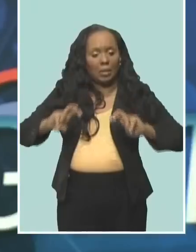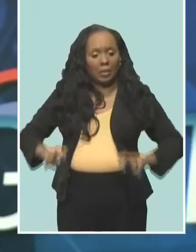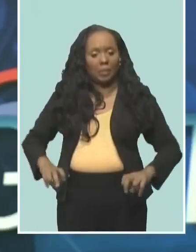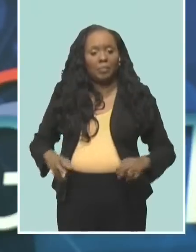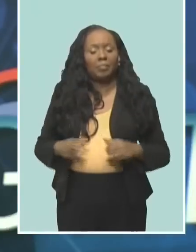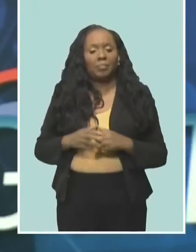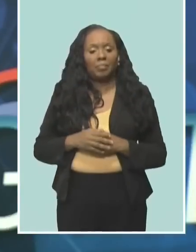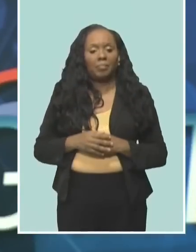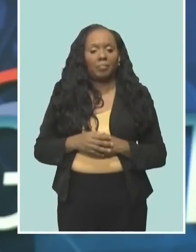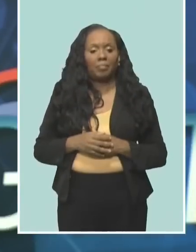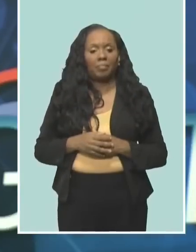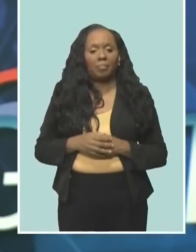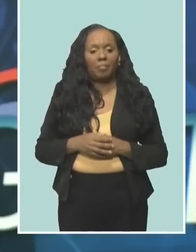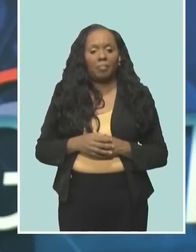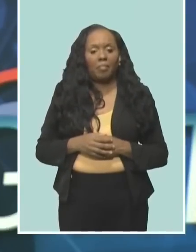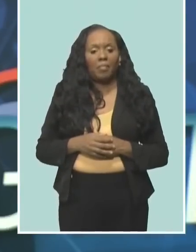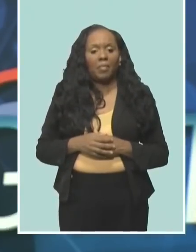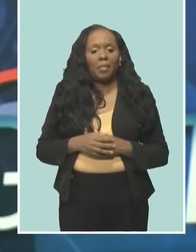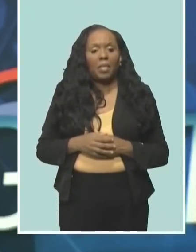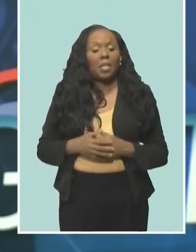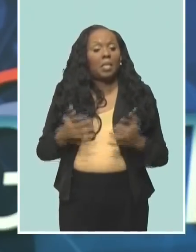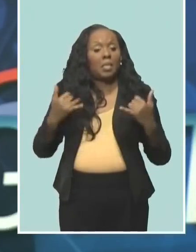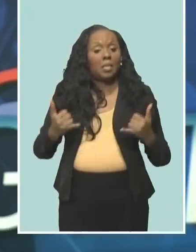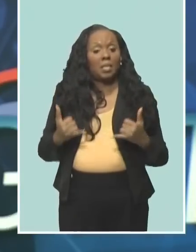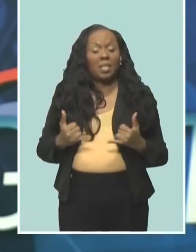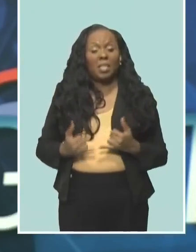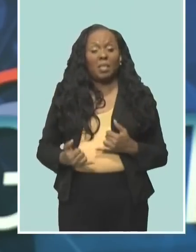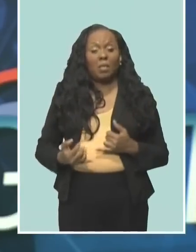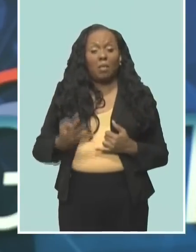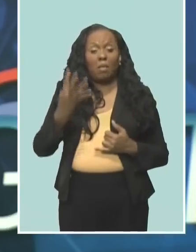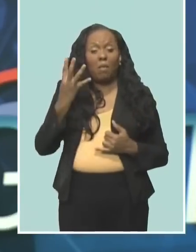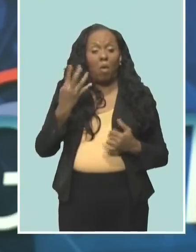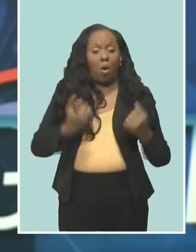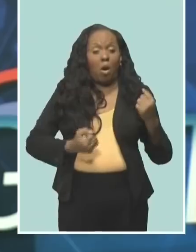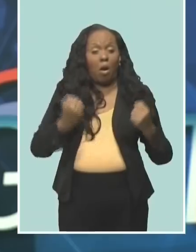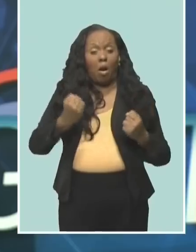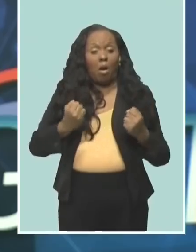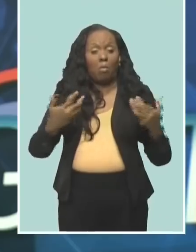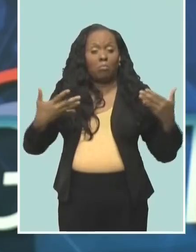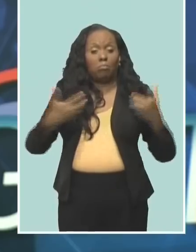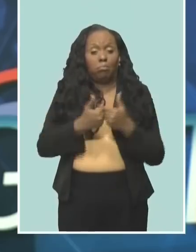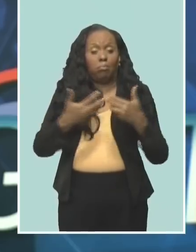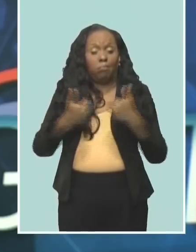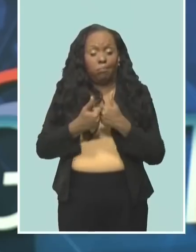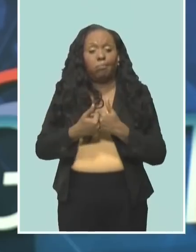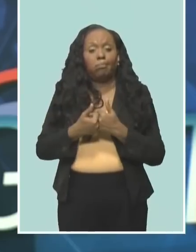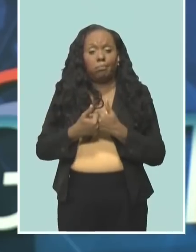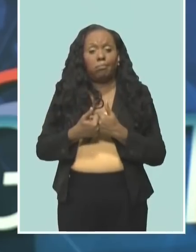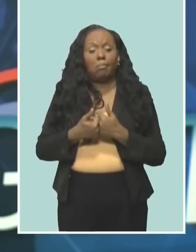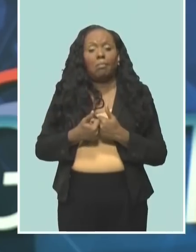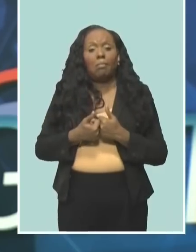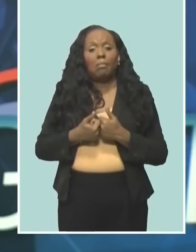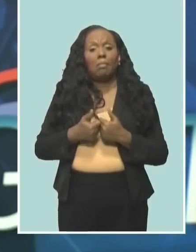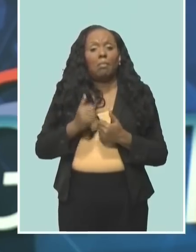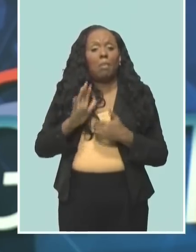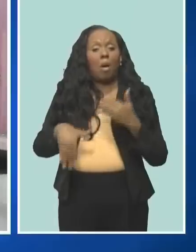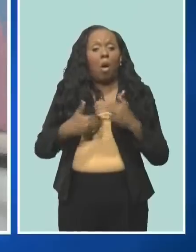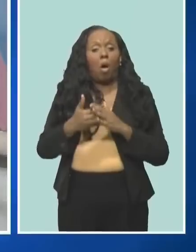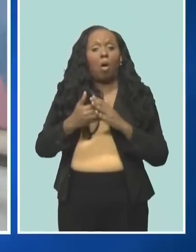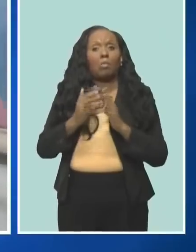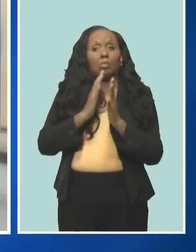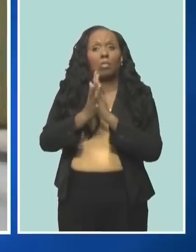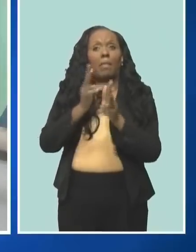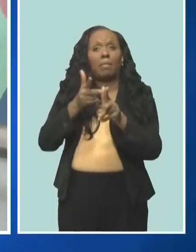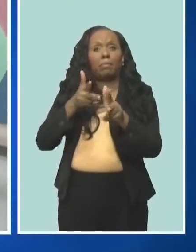ongoing. Well, traffic on Blackrock Main Road was today diverted after a 4-car accident.